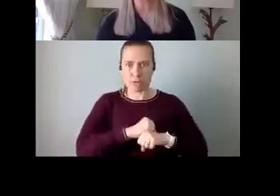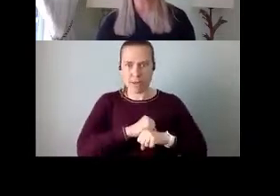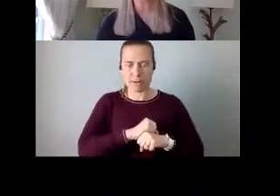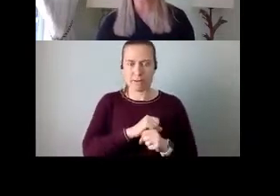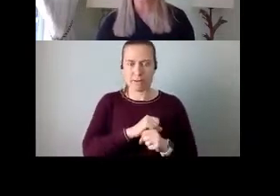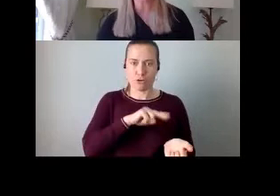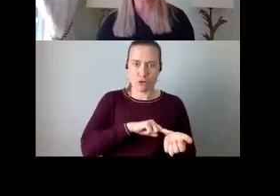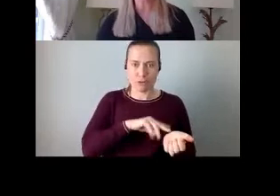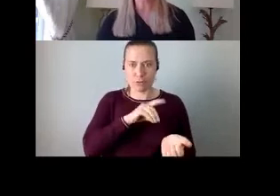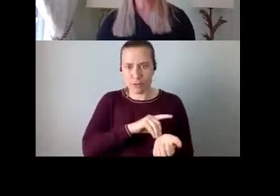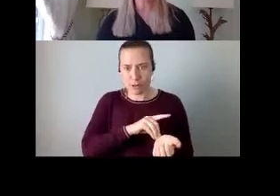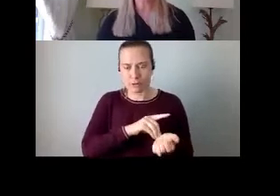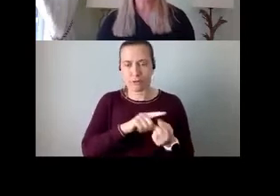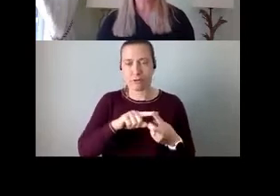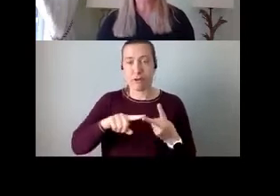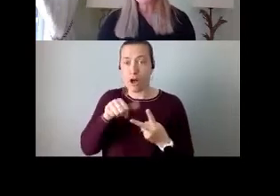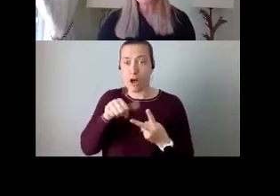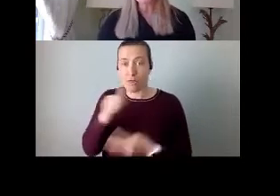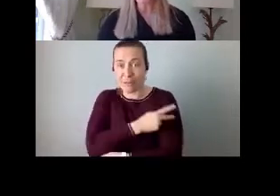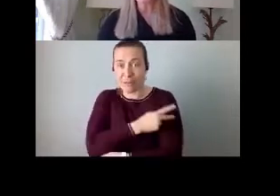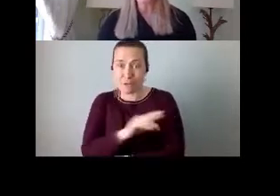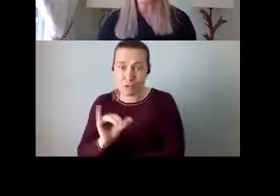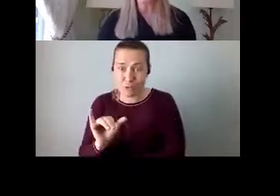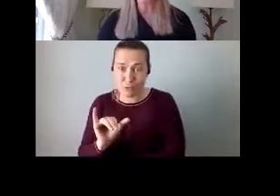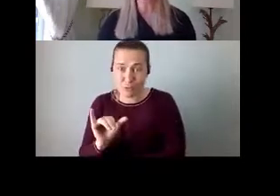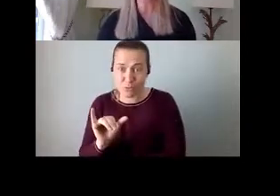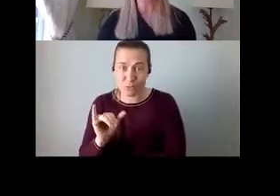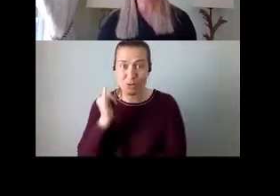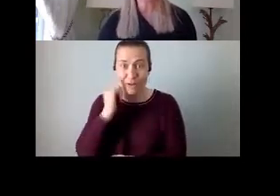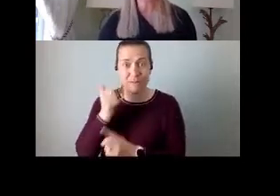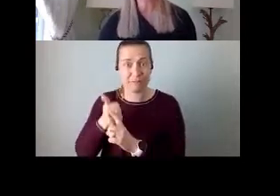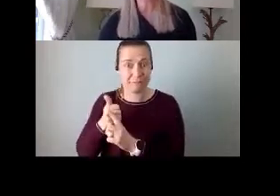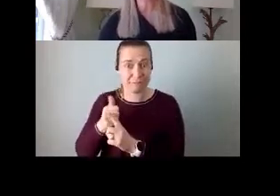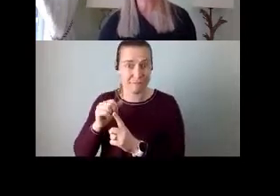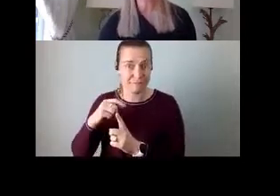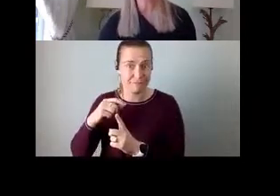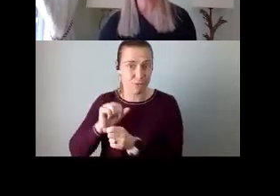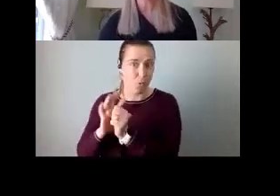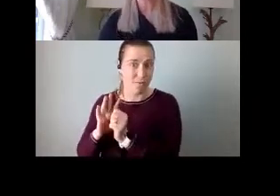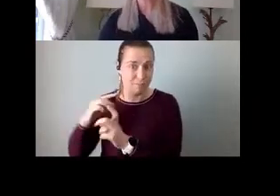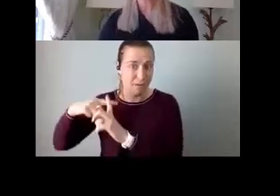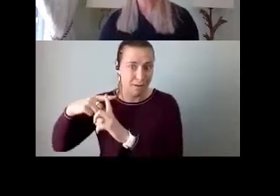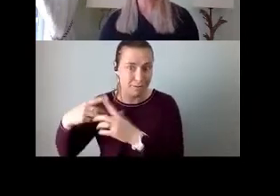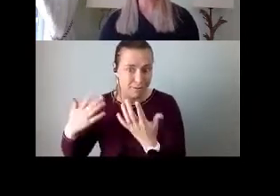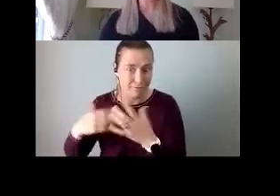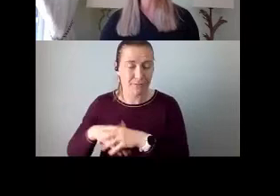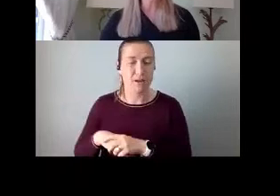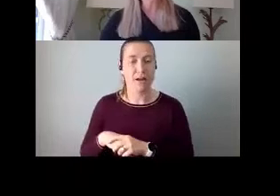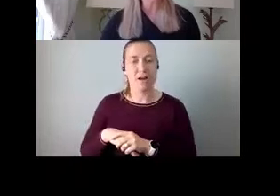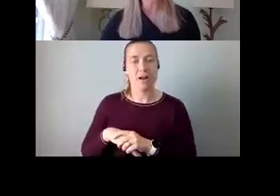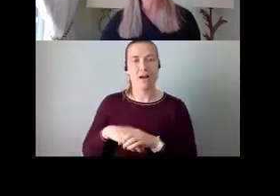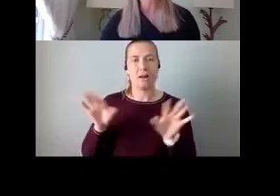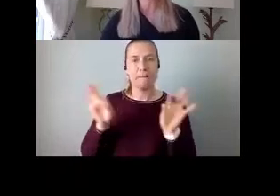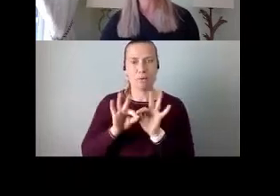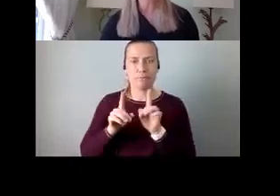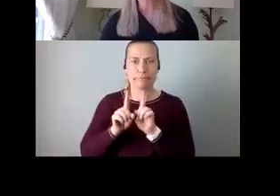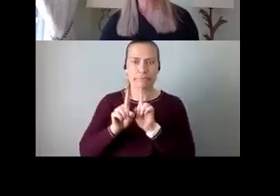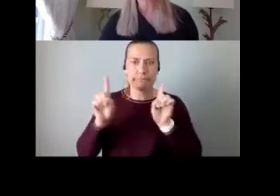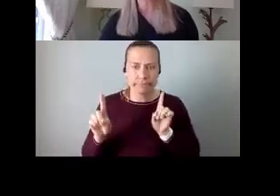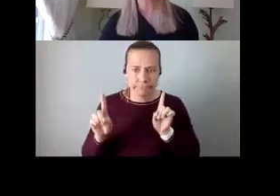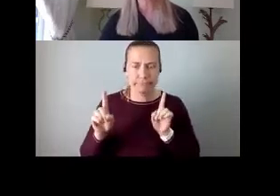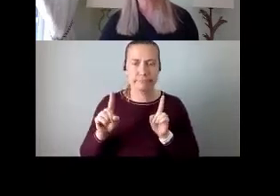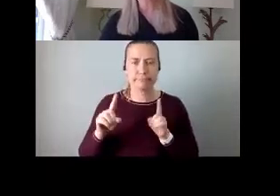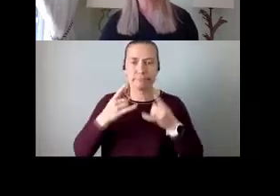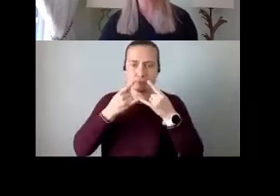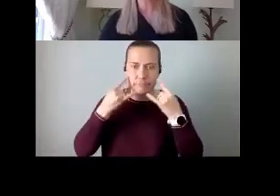other patients in clinic for those that might be COVID-19 positive, ensuring social distancing, masking, and